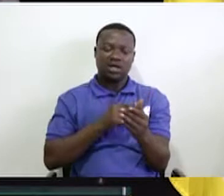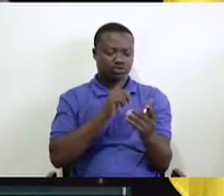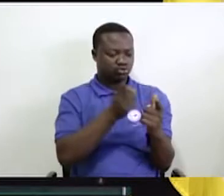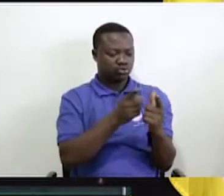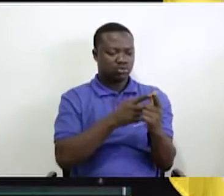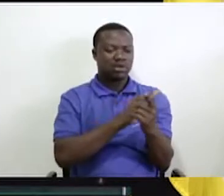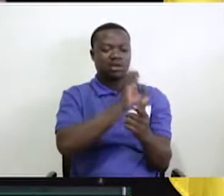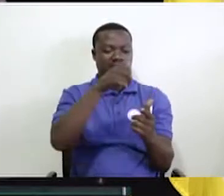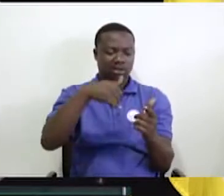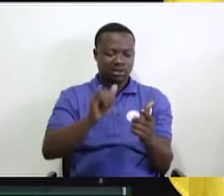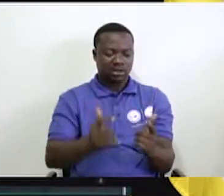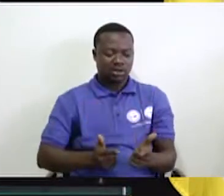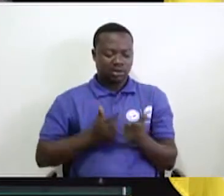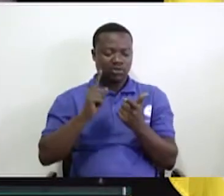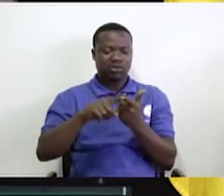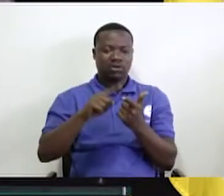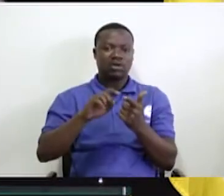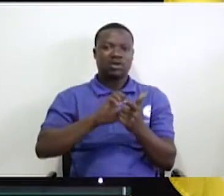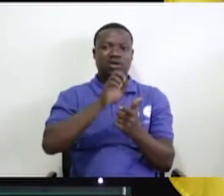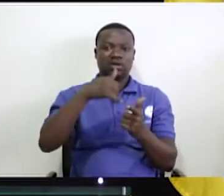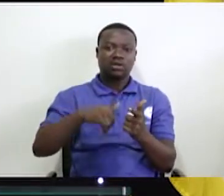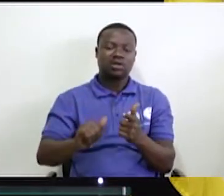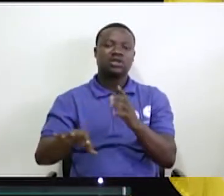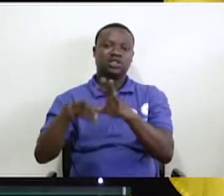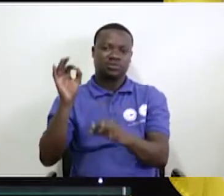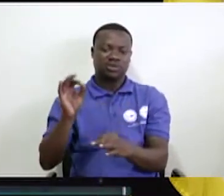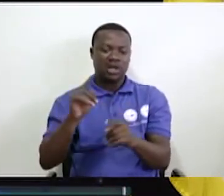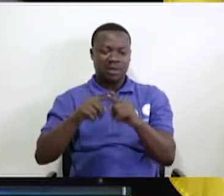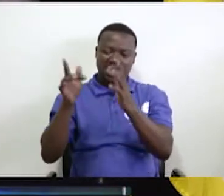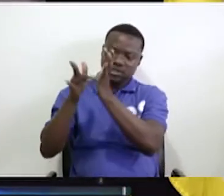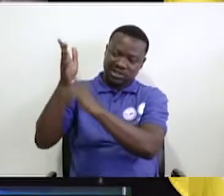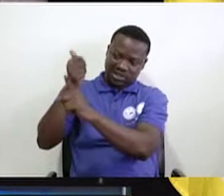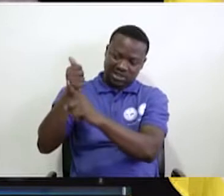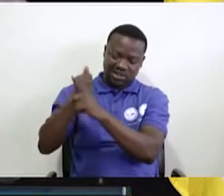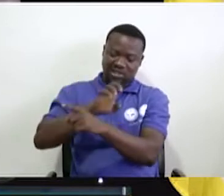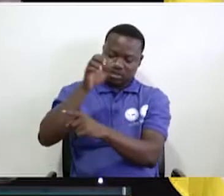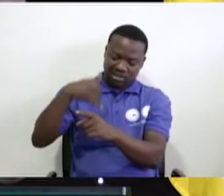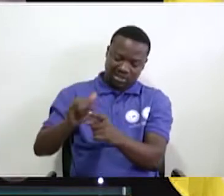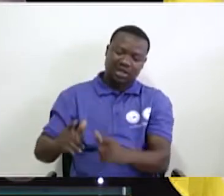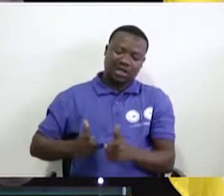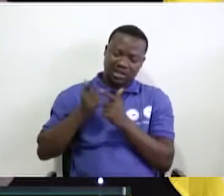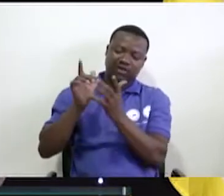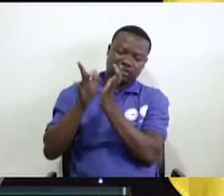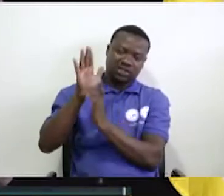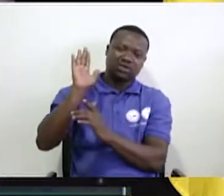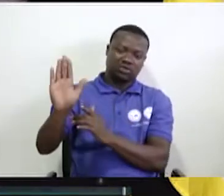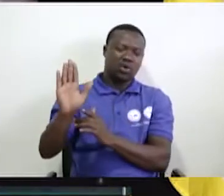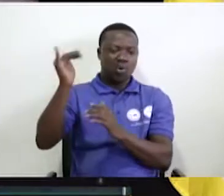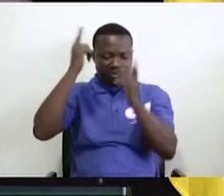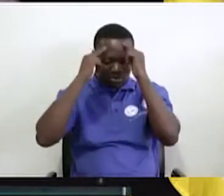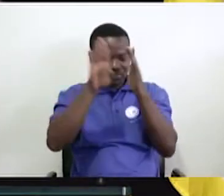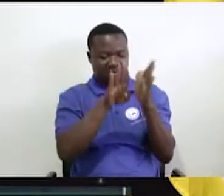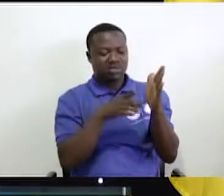But you see, Jesus is the eternal life. That is why scripture says that in him is life.